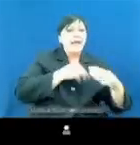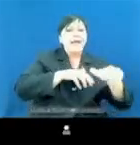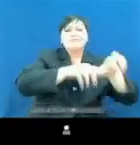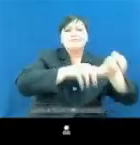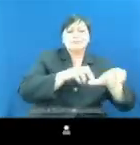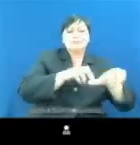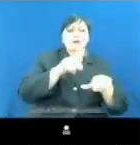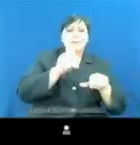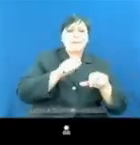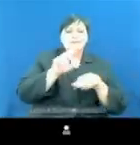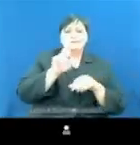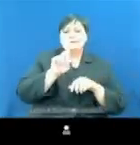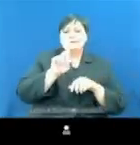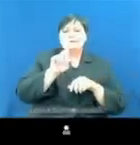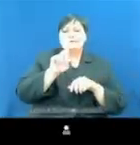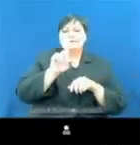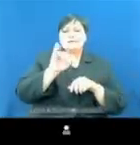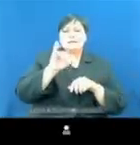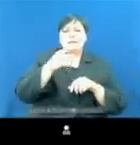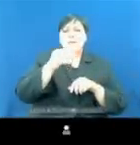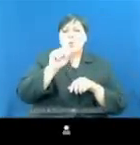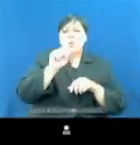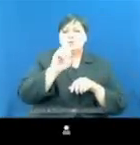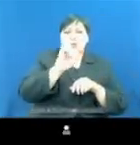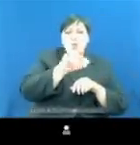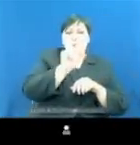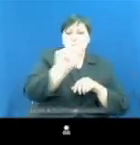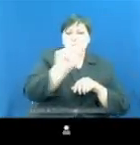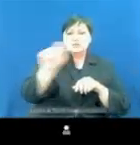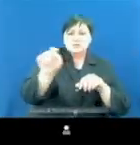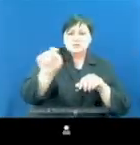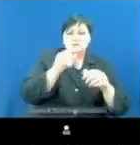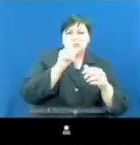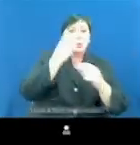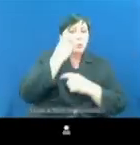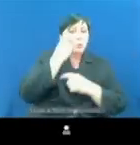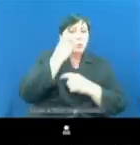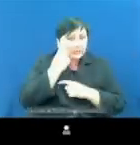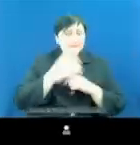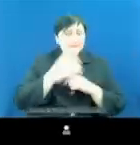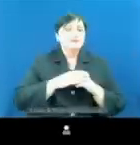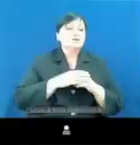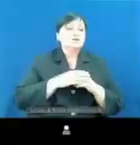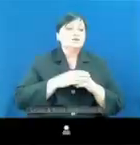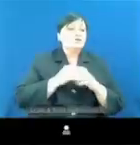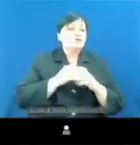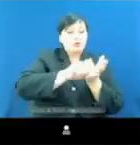witnesses. So the written questions are called interrogatories.